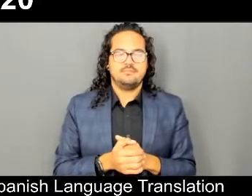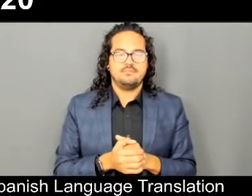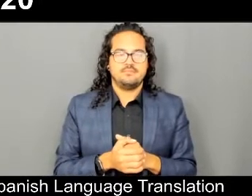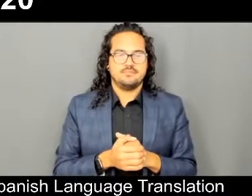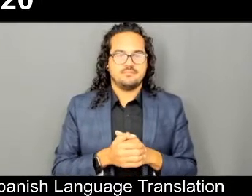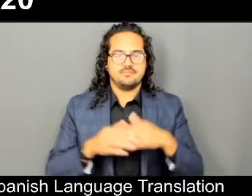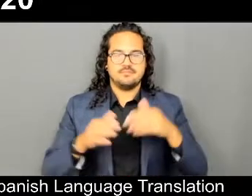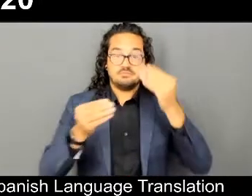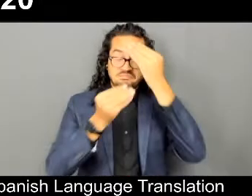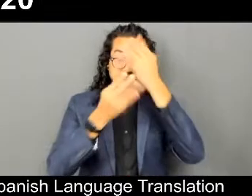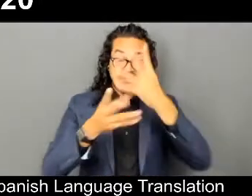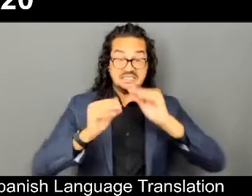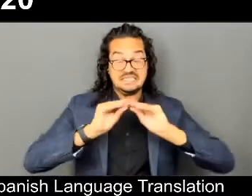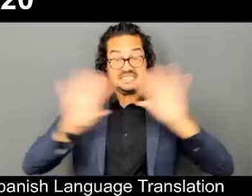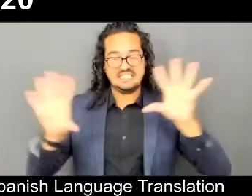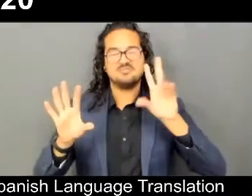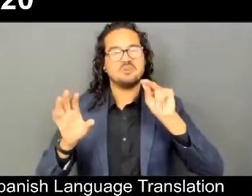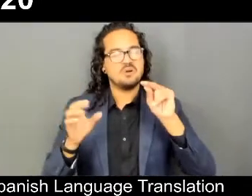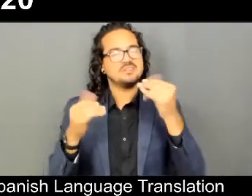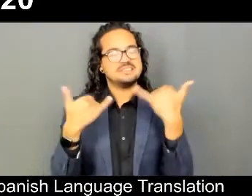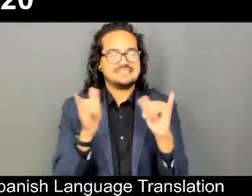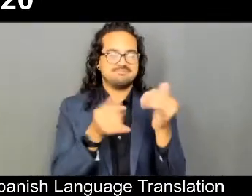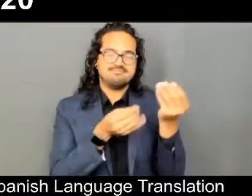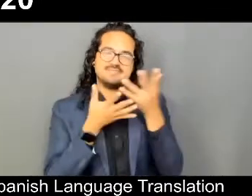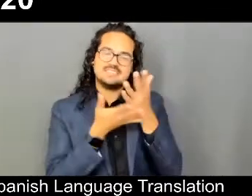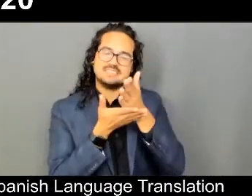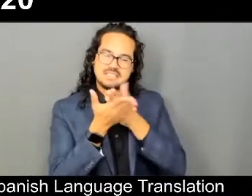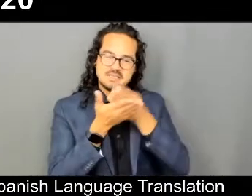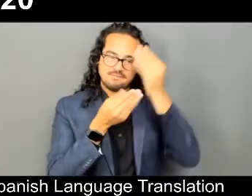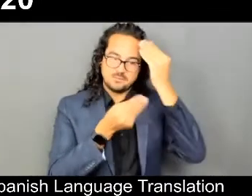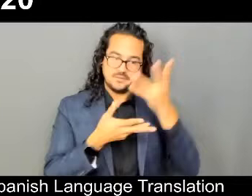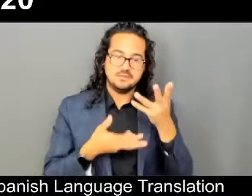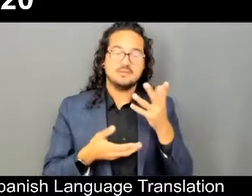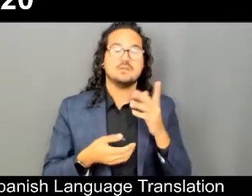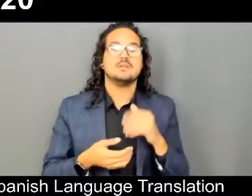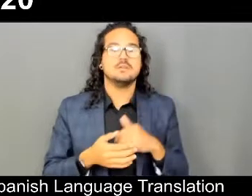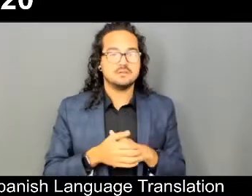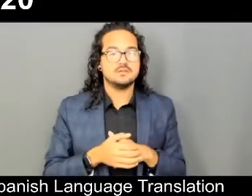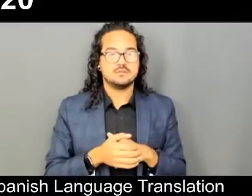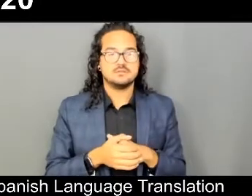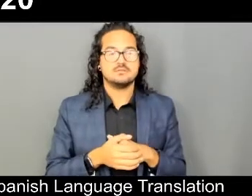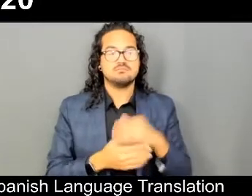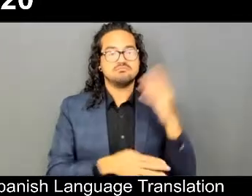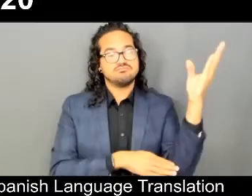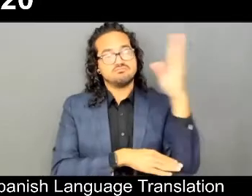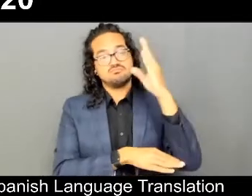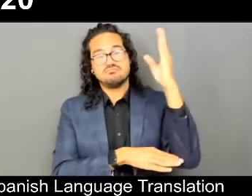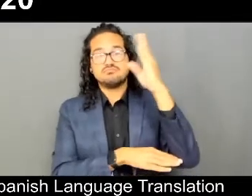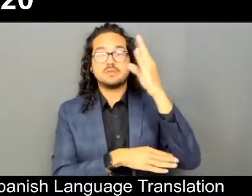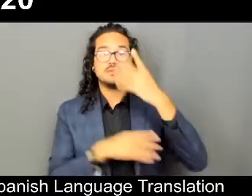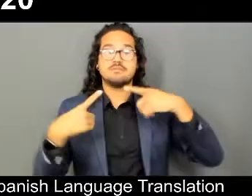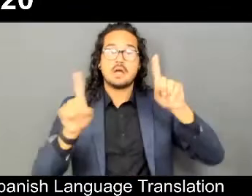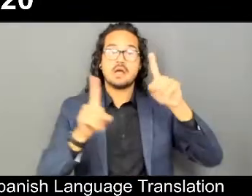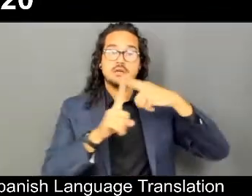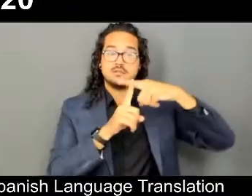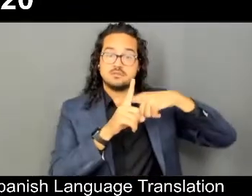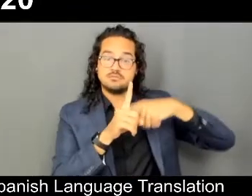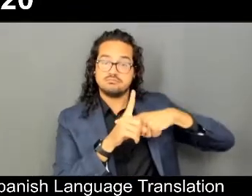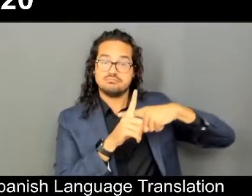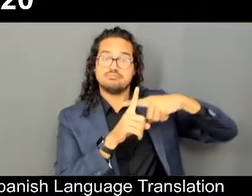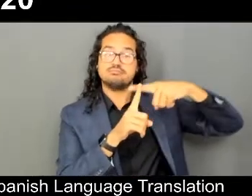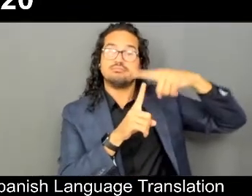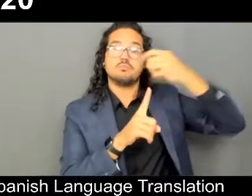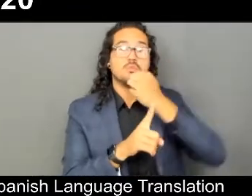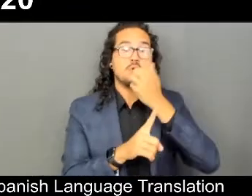on the smaller drone later today, when we get a little bit warmer temperatures and that marine layer moves out, is we will be coming into